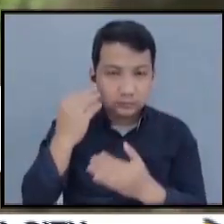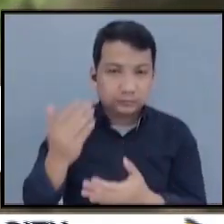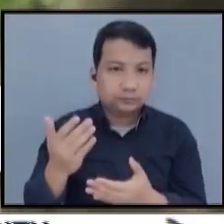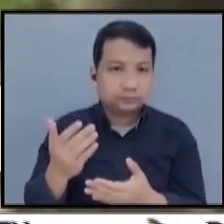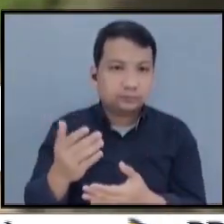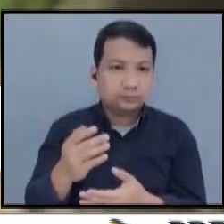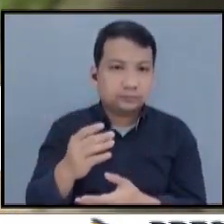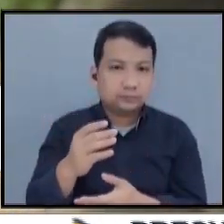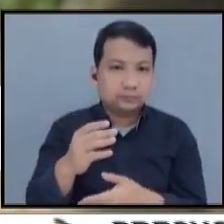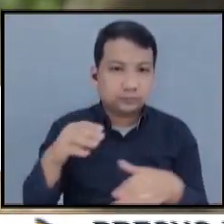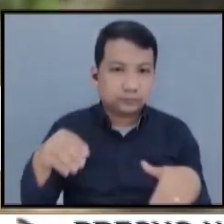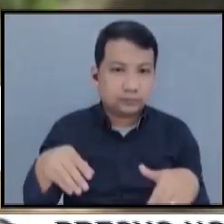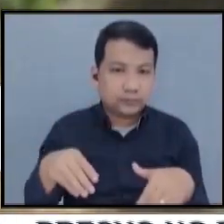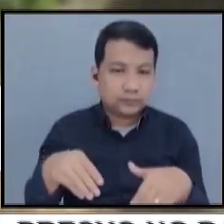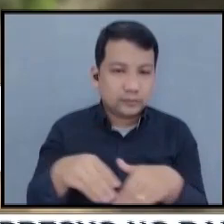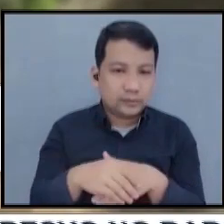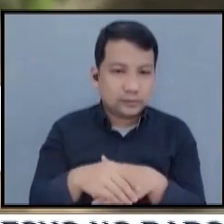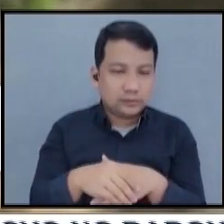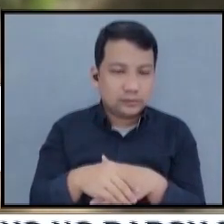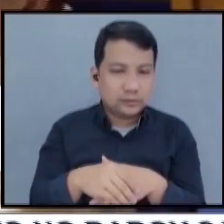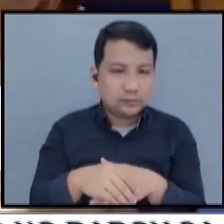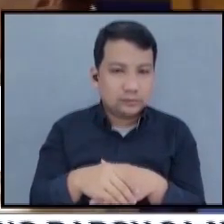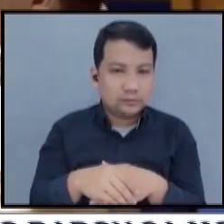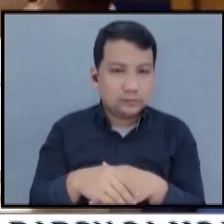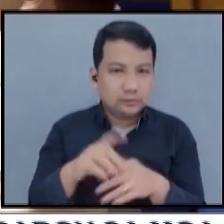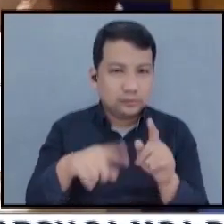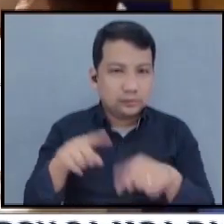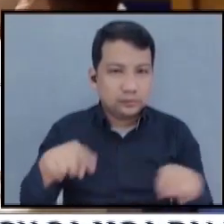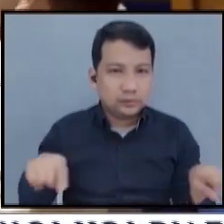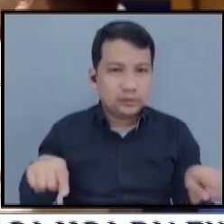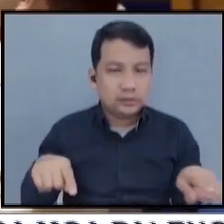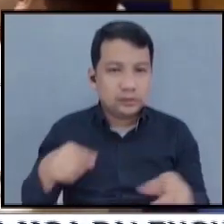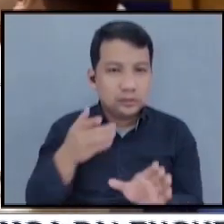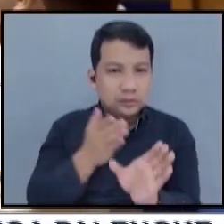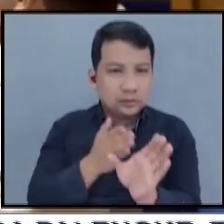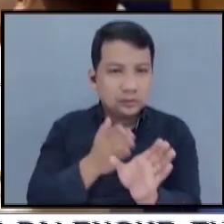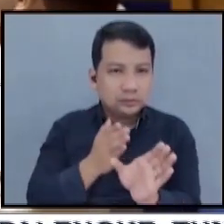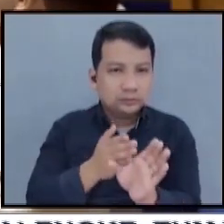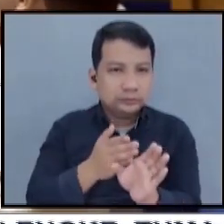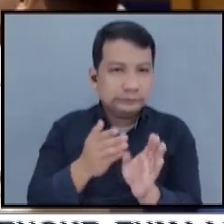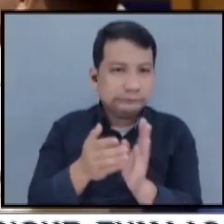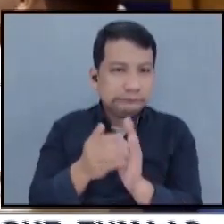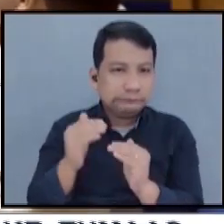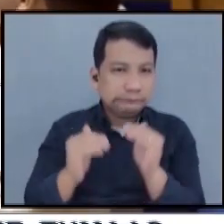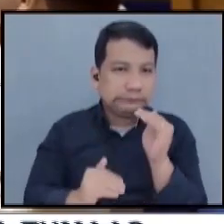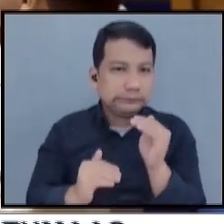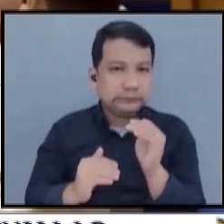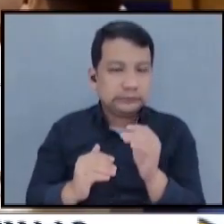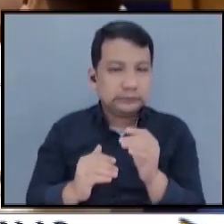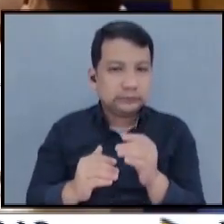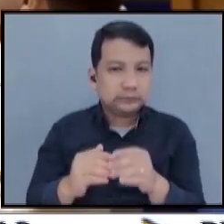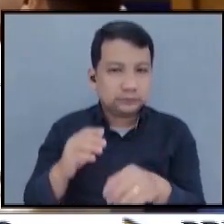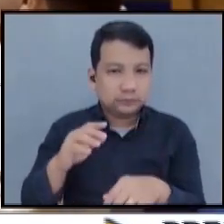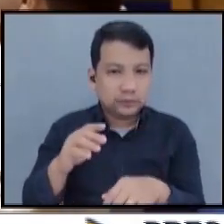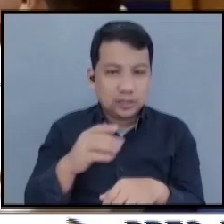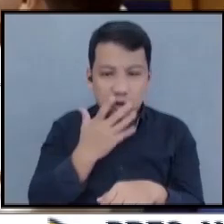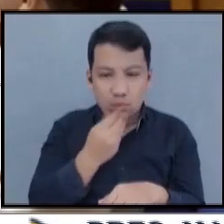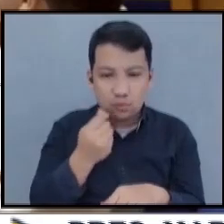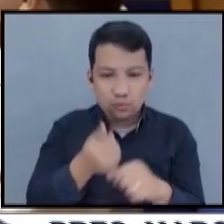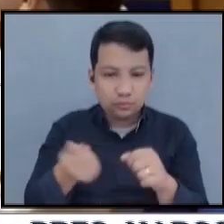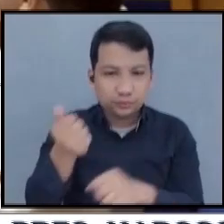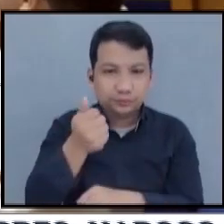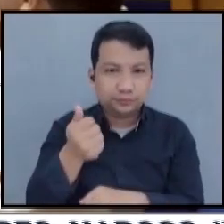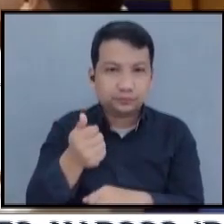infidelity, irreconcilable differences at psychological incapacity. Ang principal author ng panukala na si Albay 1st